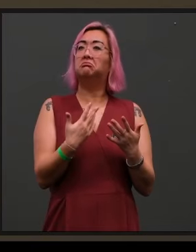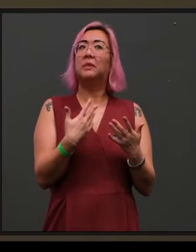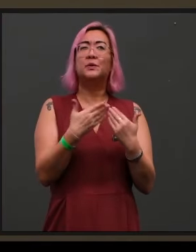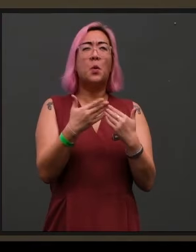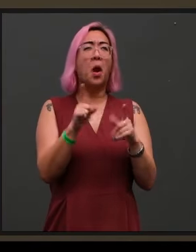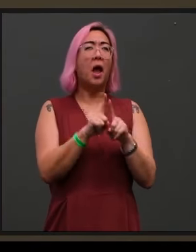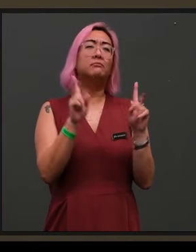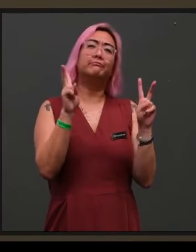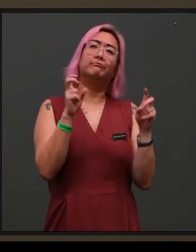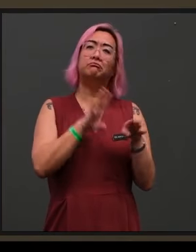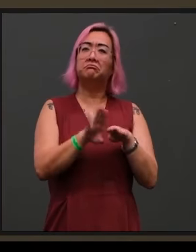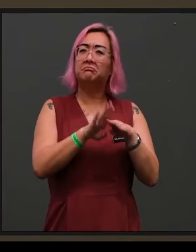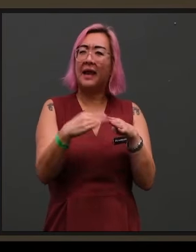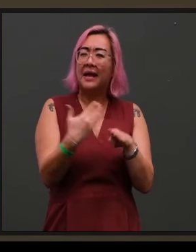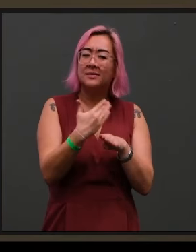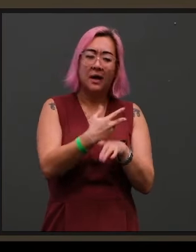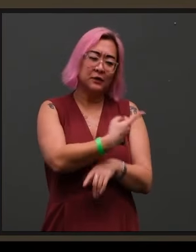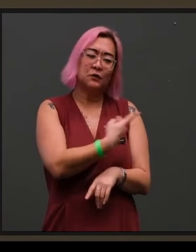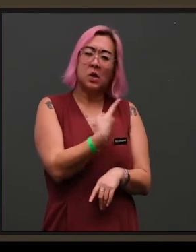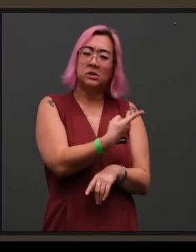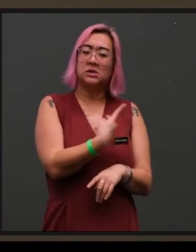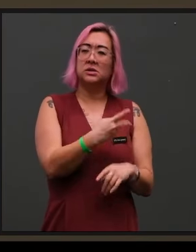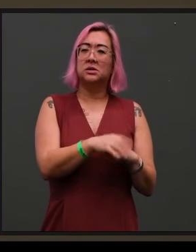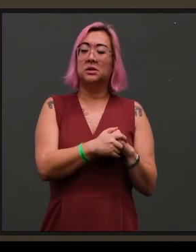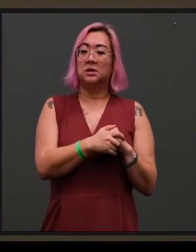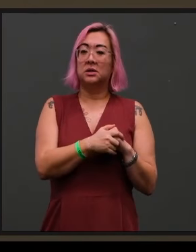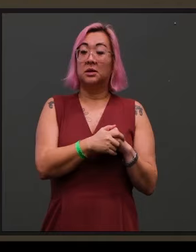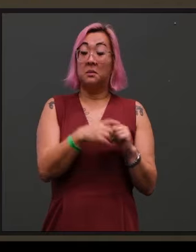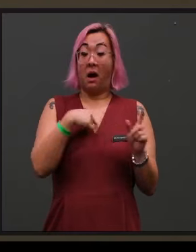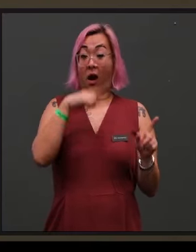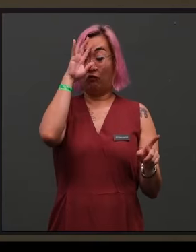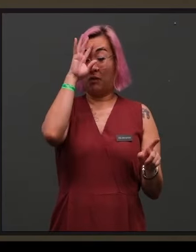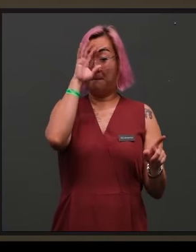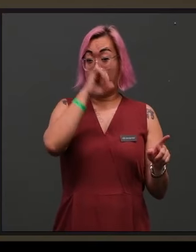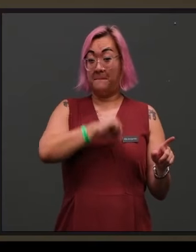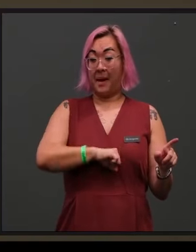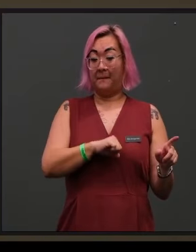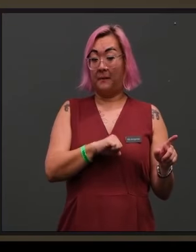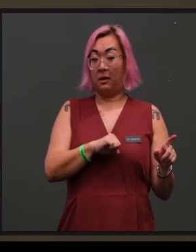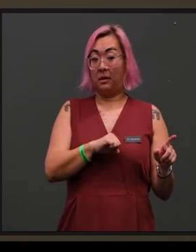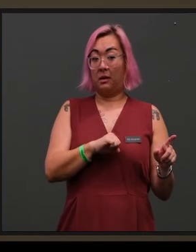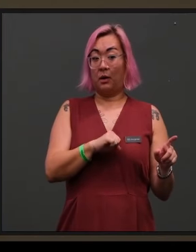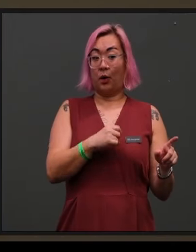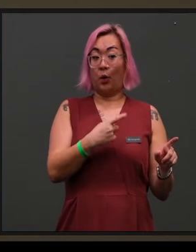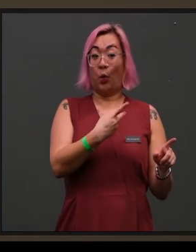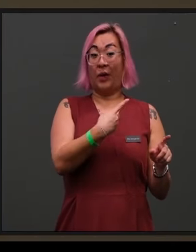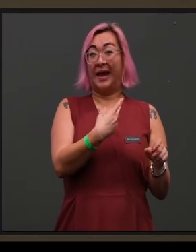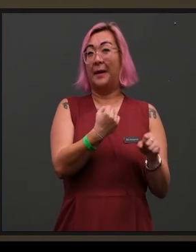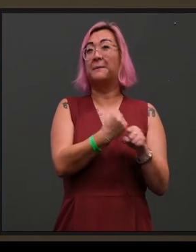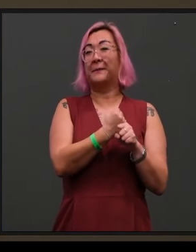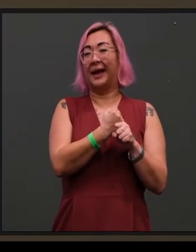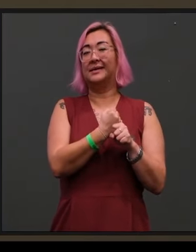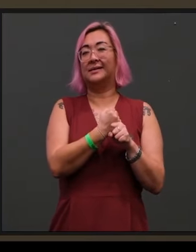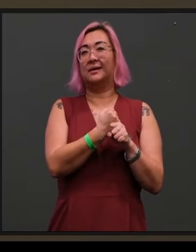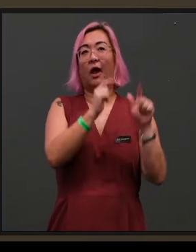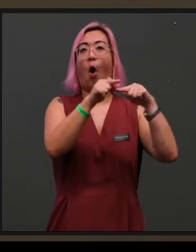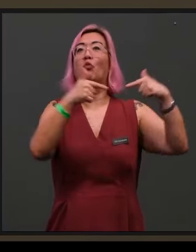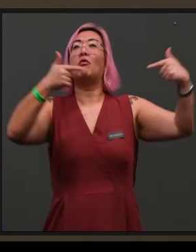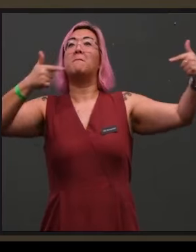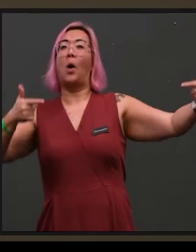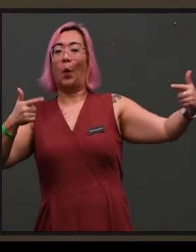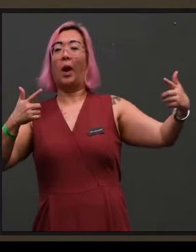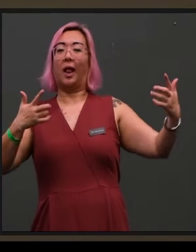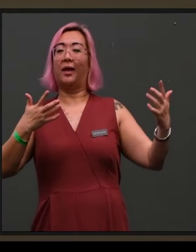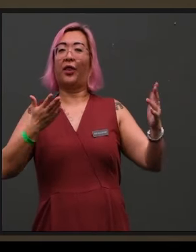us. But I distinctly remember, because we made it pretty much remotely over Discord. So I remember having a Google document